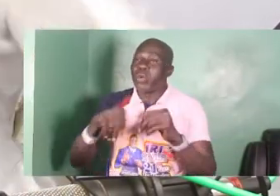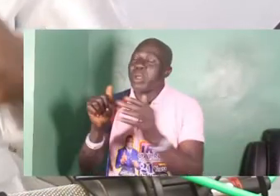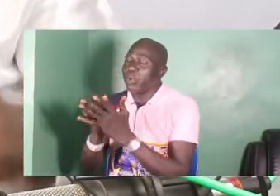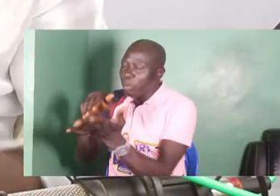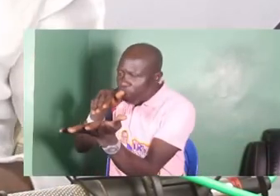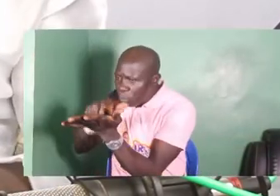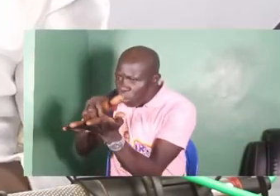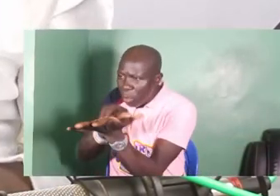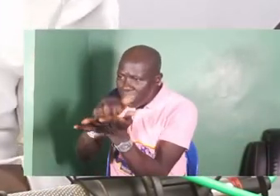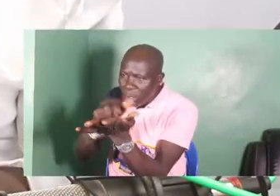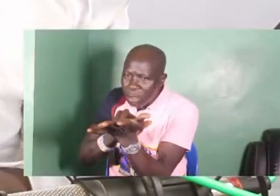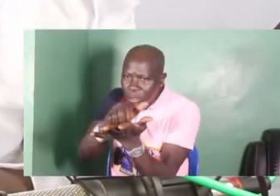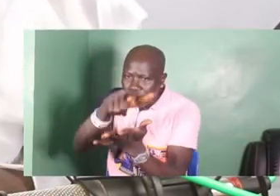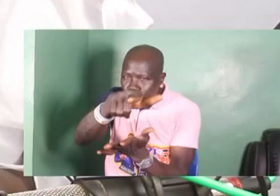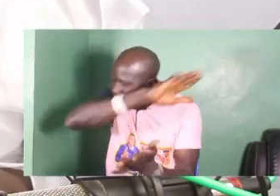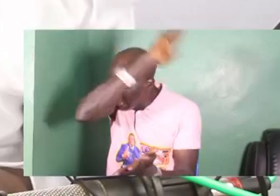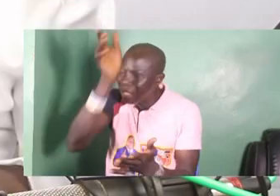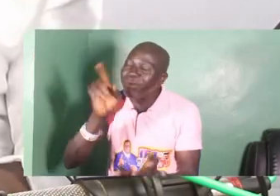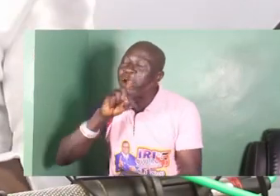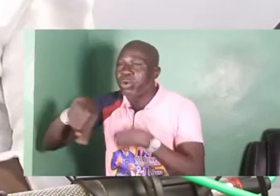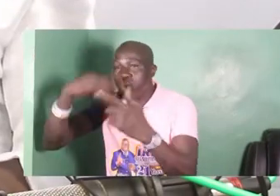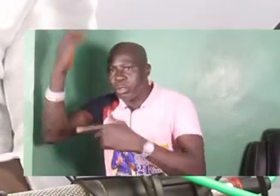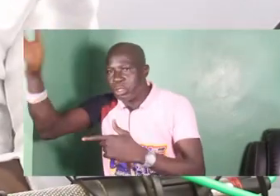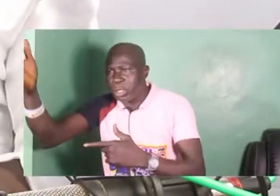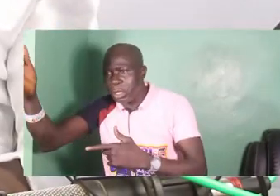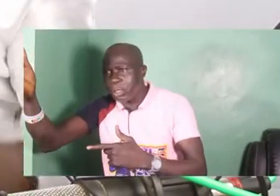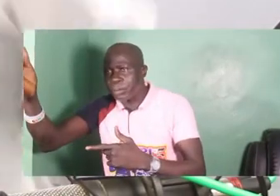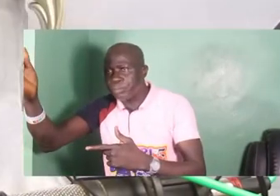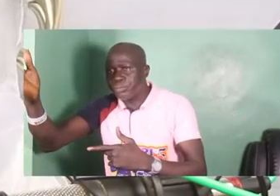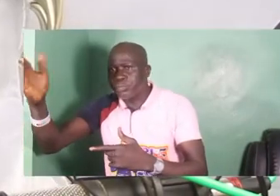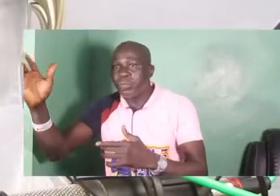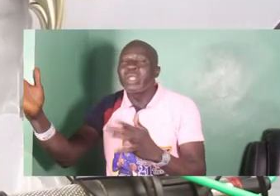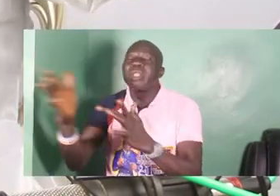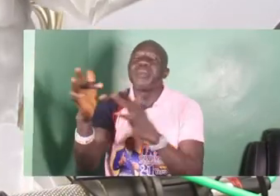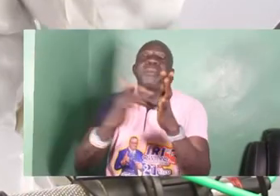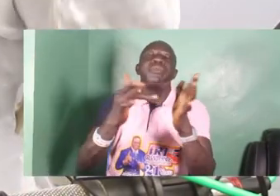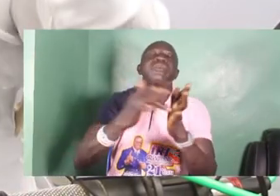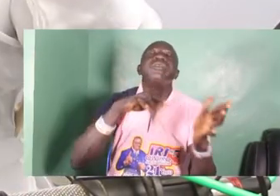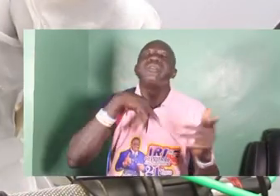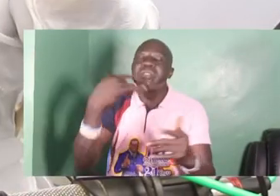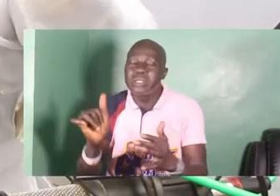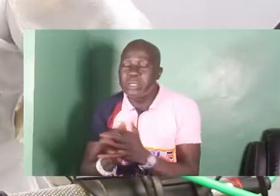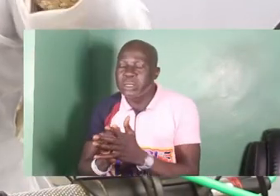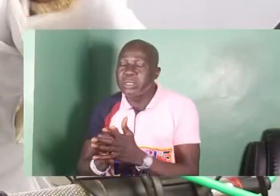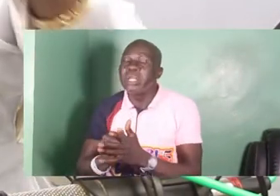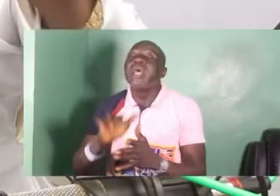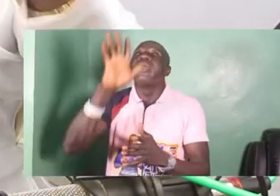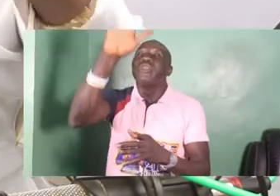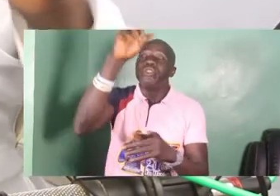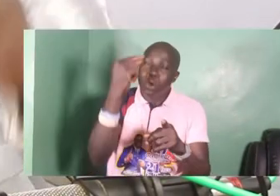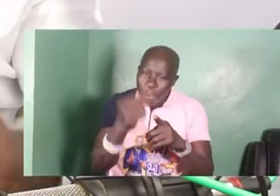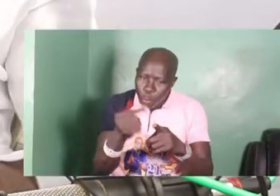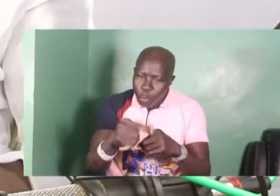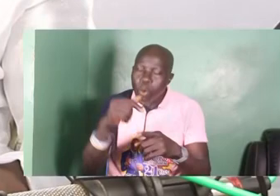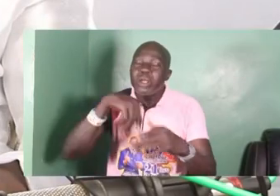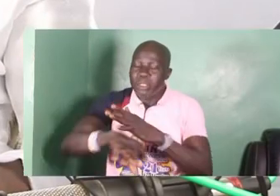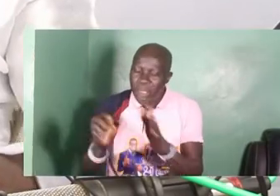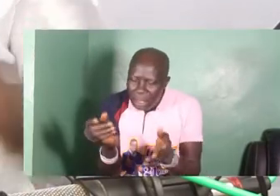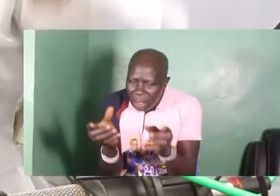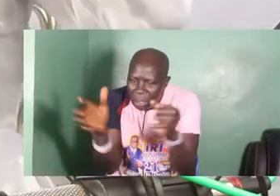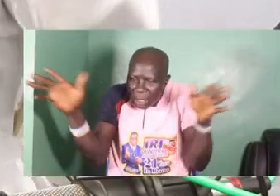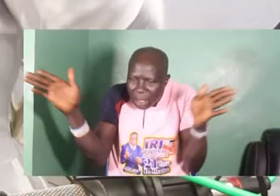ye ye very big mouth o ne debe Hey, hey, hey. Not be there. The Bible says, "Oh, your word is a lamp to my